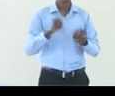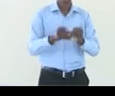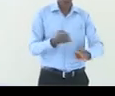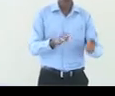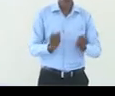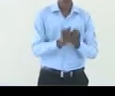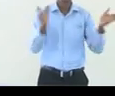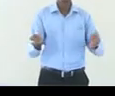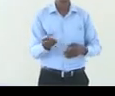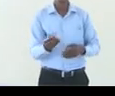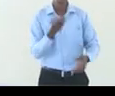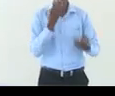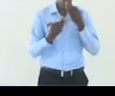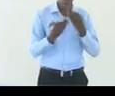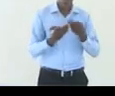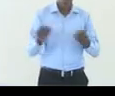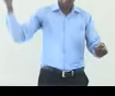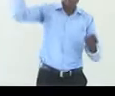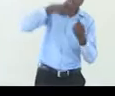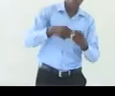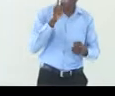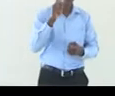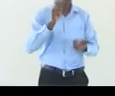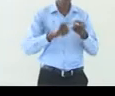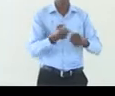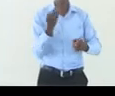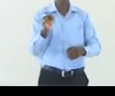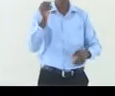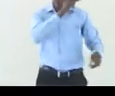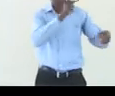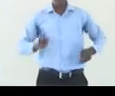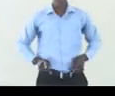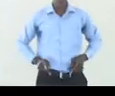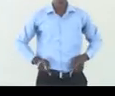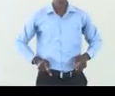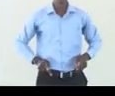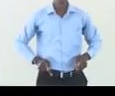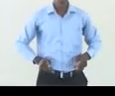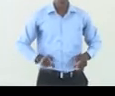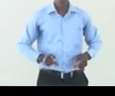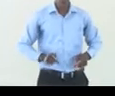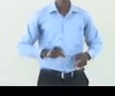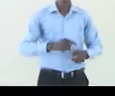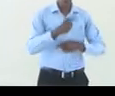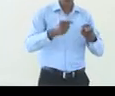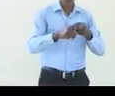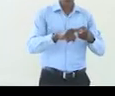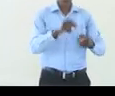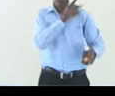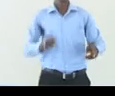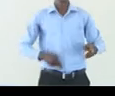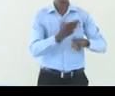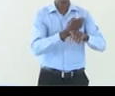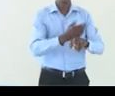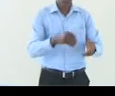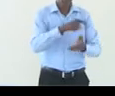with no food until an Ethiopian friend of the king, an Ethiopian friend of the king went and told him that what you people have